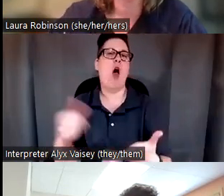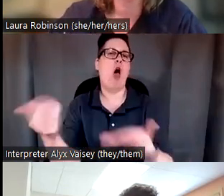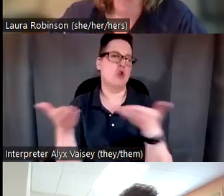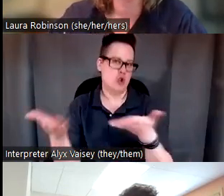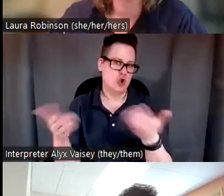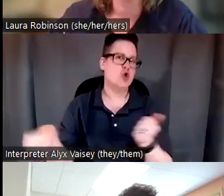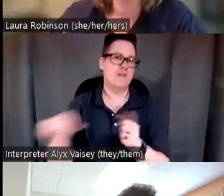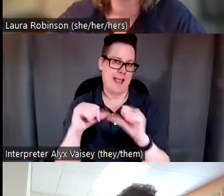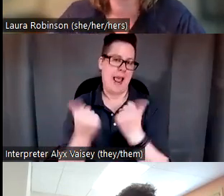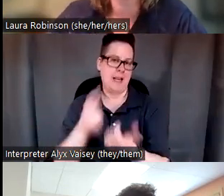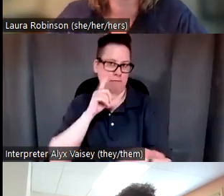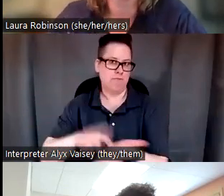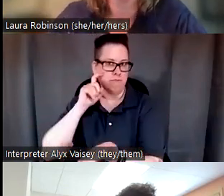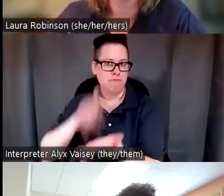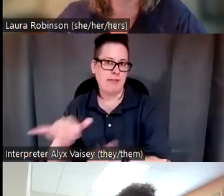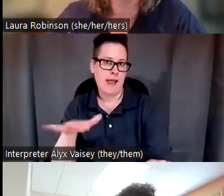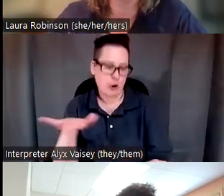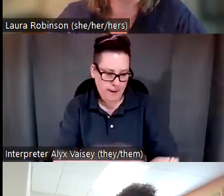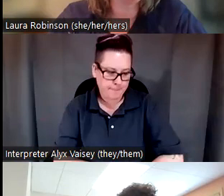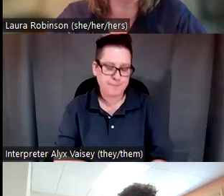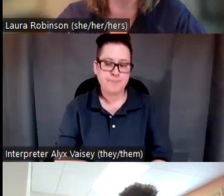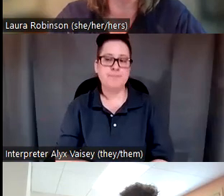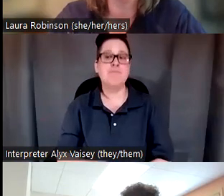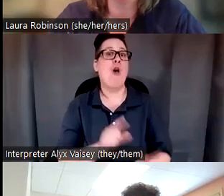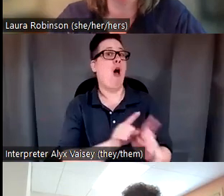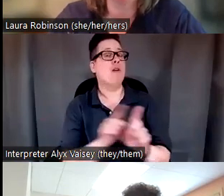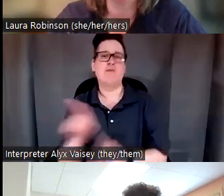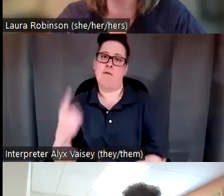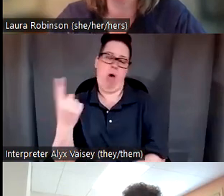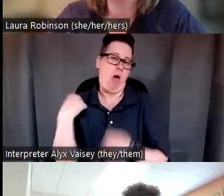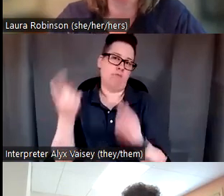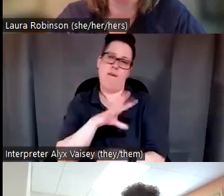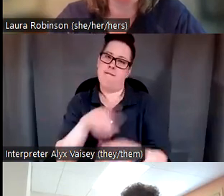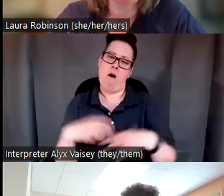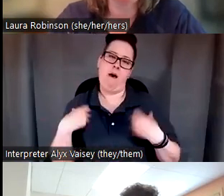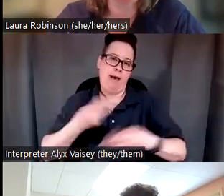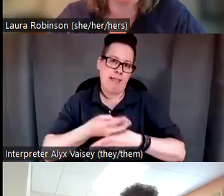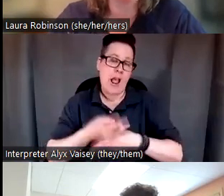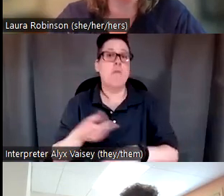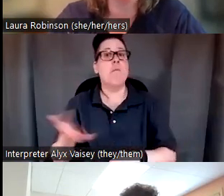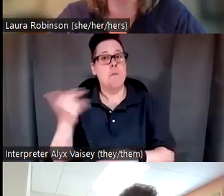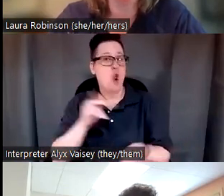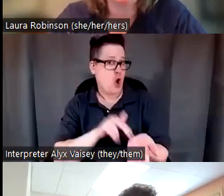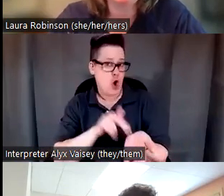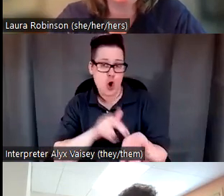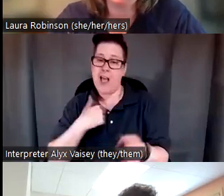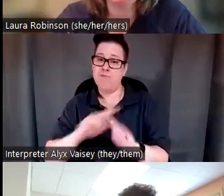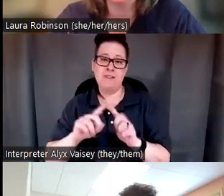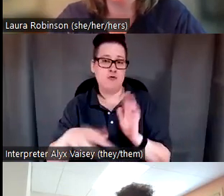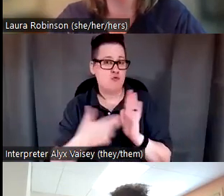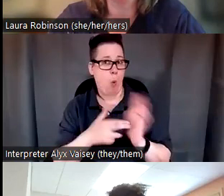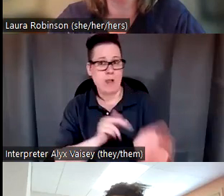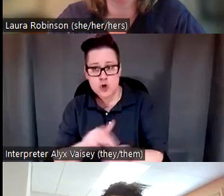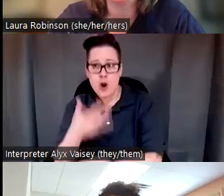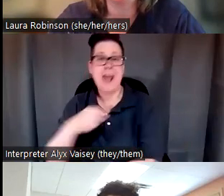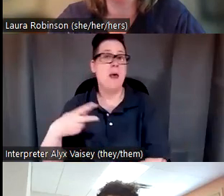EMS agencies in the region. Charlotte has always been involved in healthcare, serving as a nurse in various capacities and as a